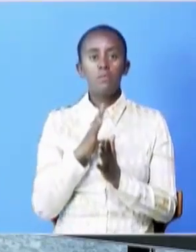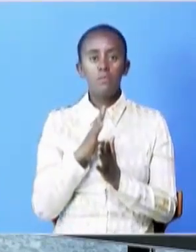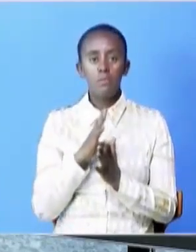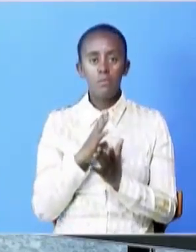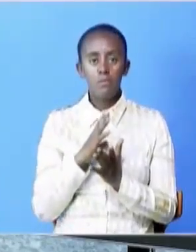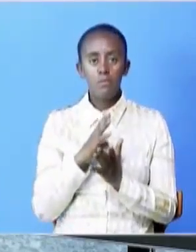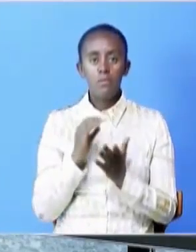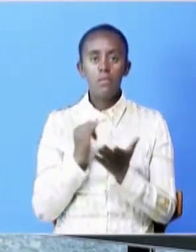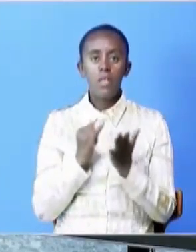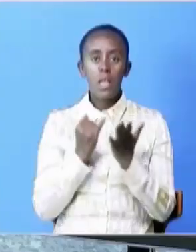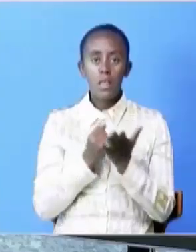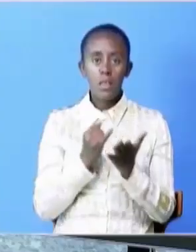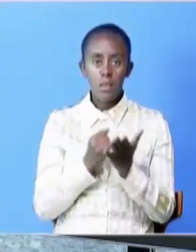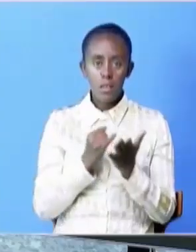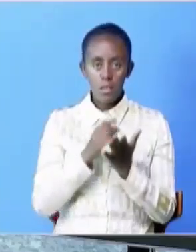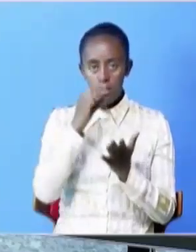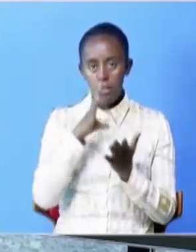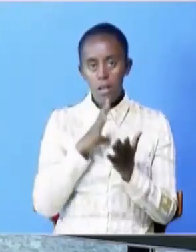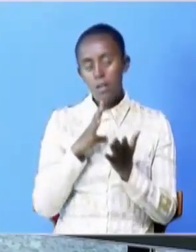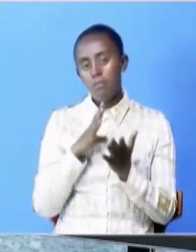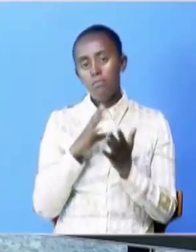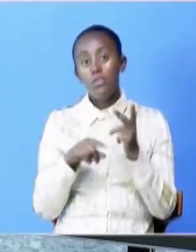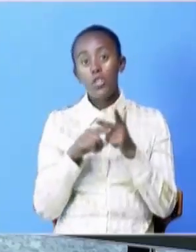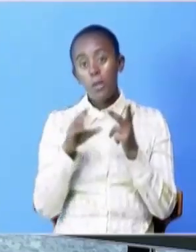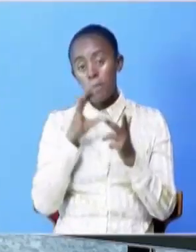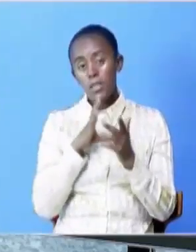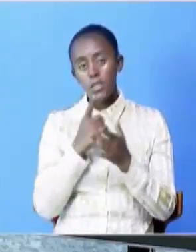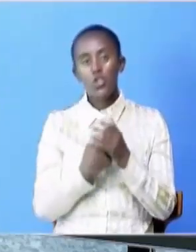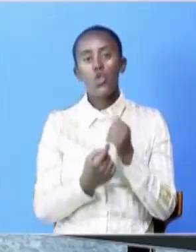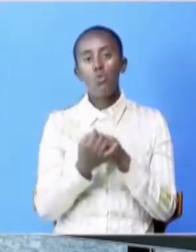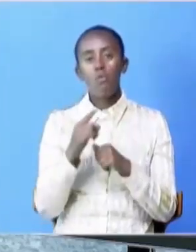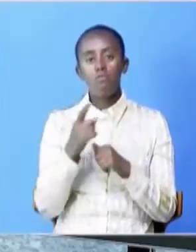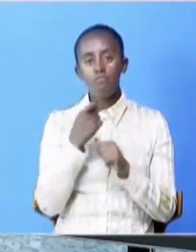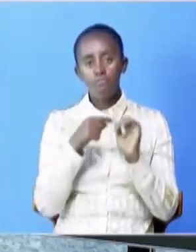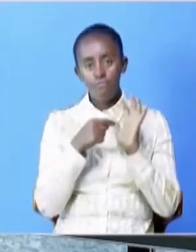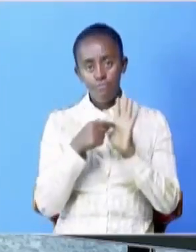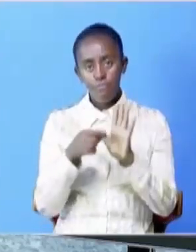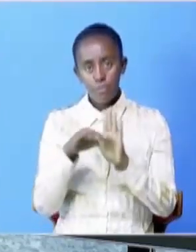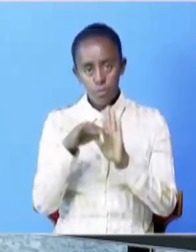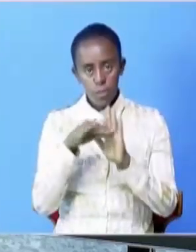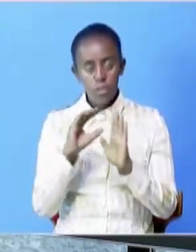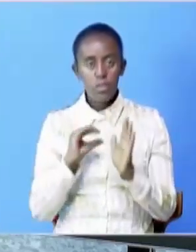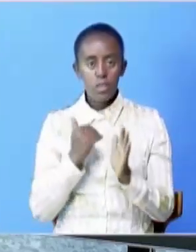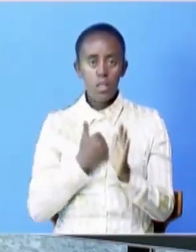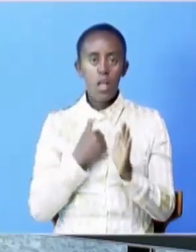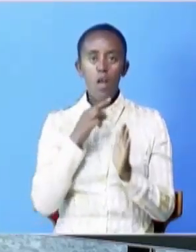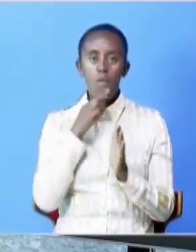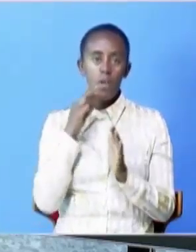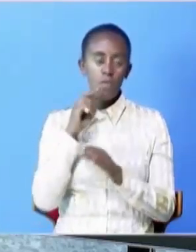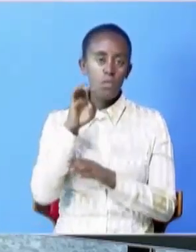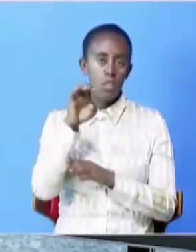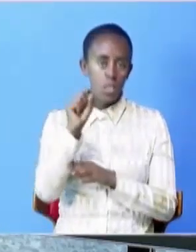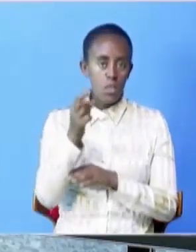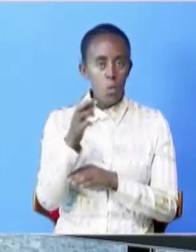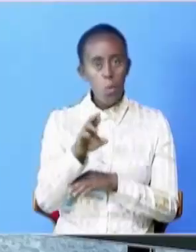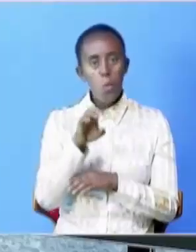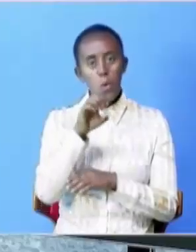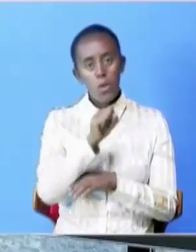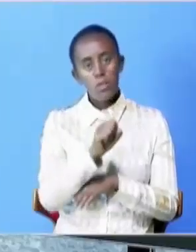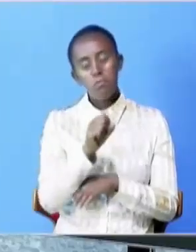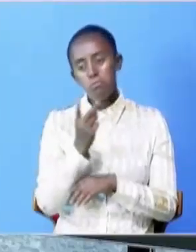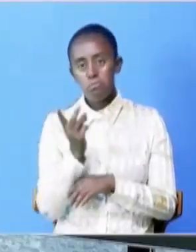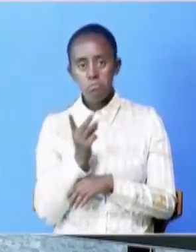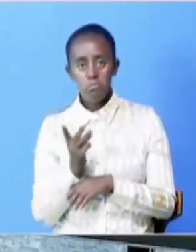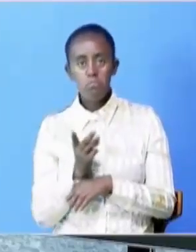again, it represents third person singular. So if that is the case, our verbs, they take es or s